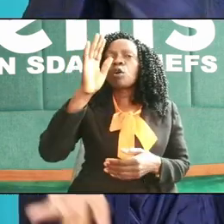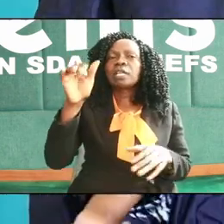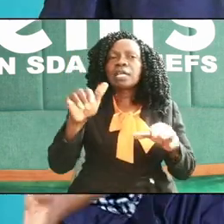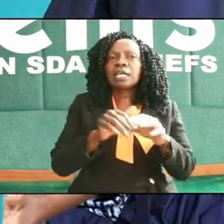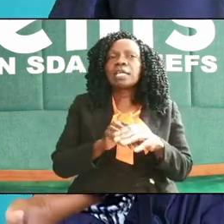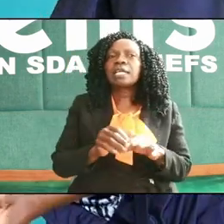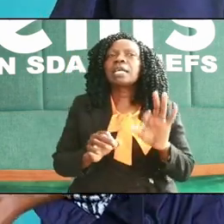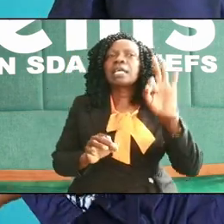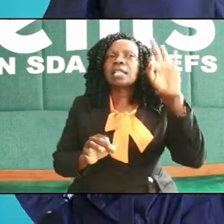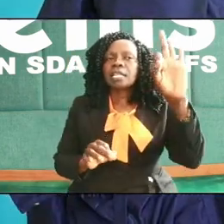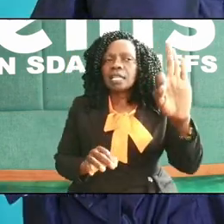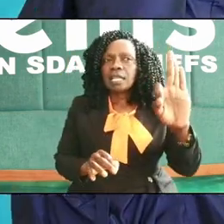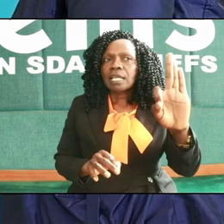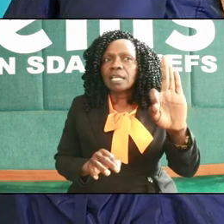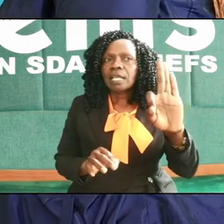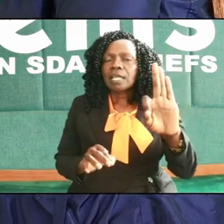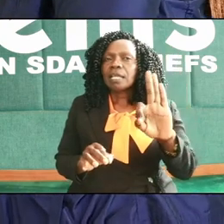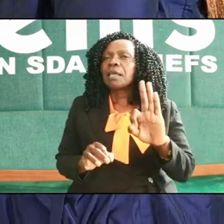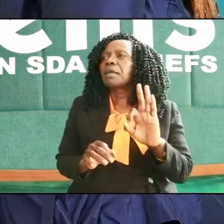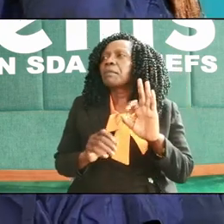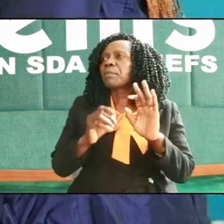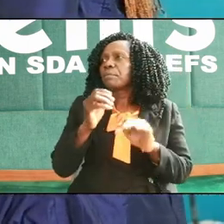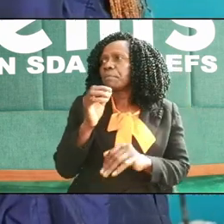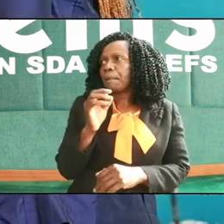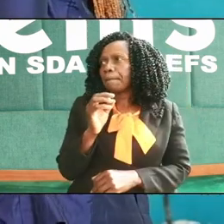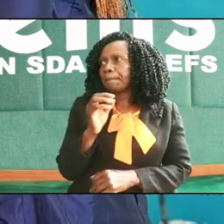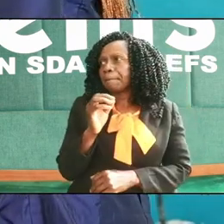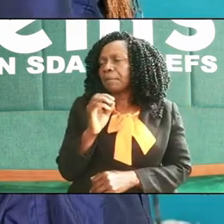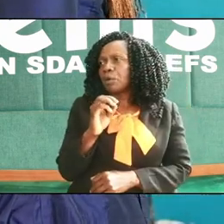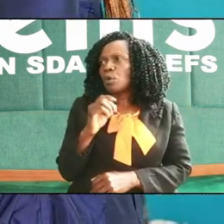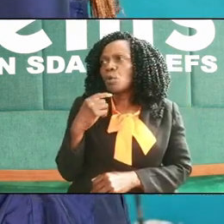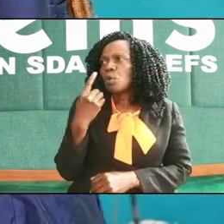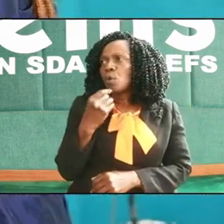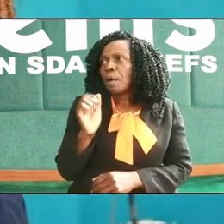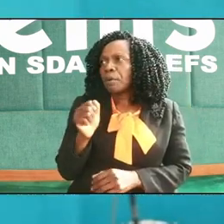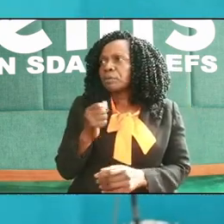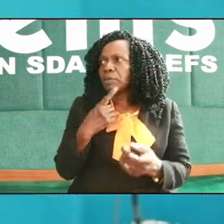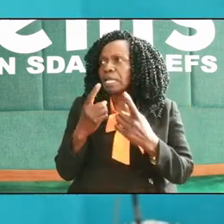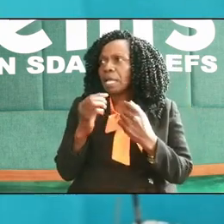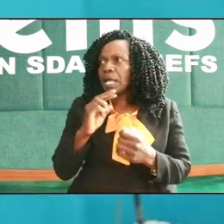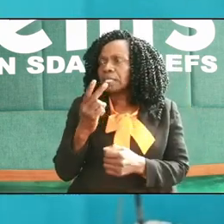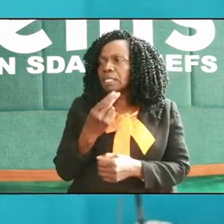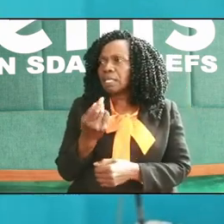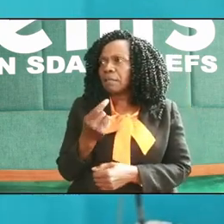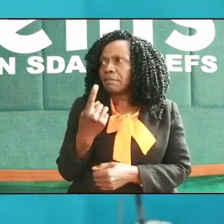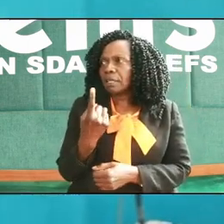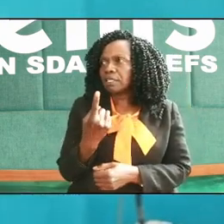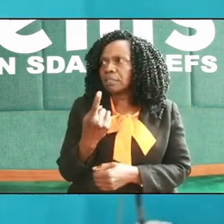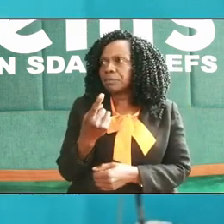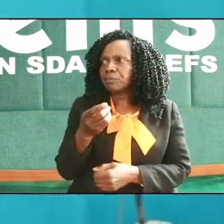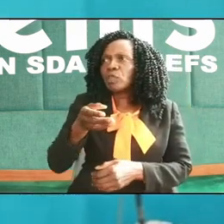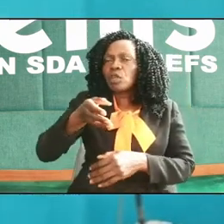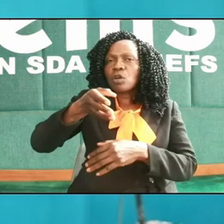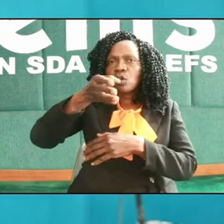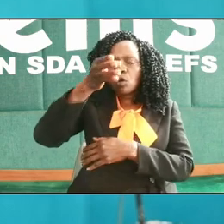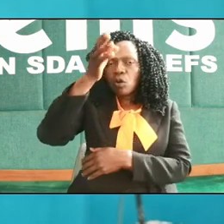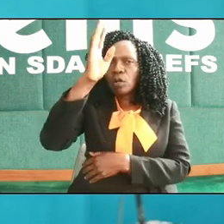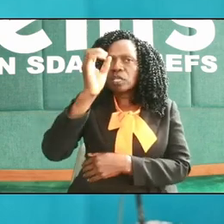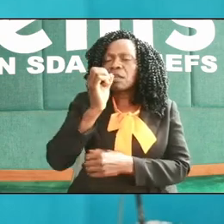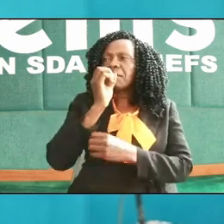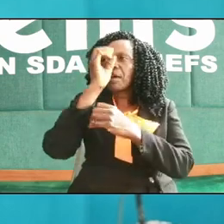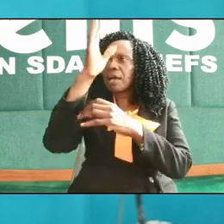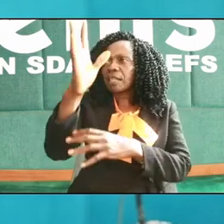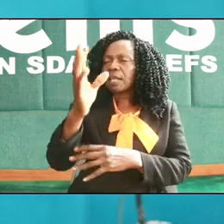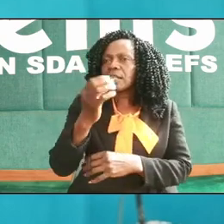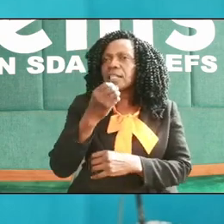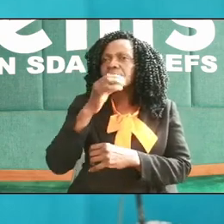someone tell us who makes up the Godhead? Quickly, someone tell us. Yes? God the Father, yes. God the